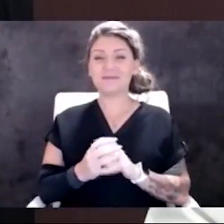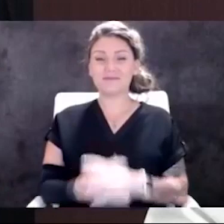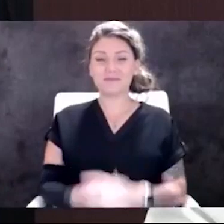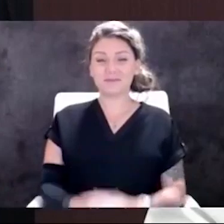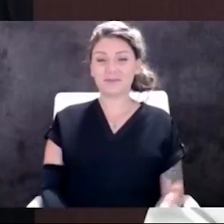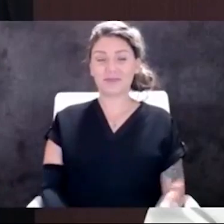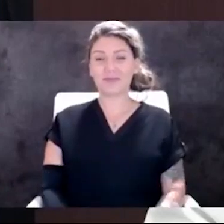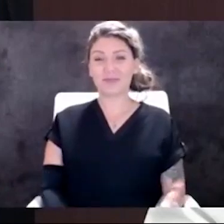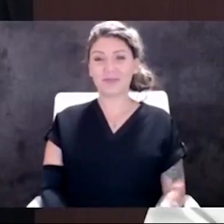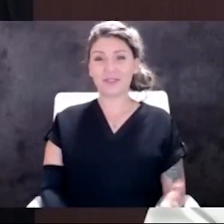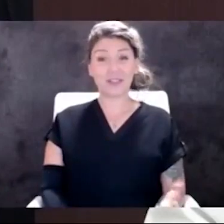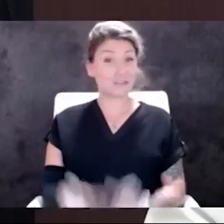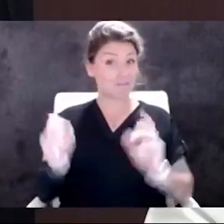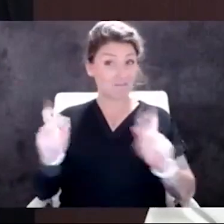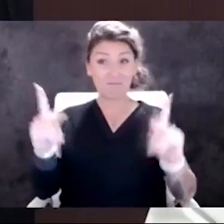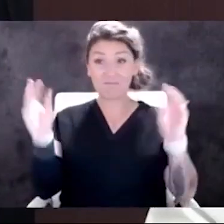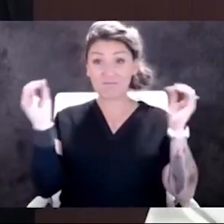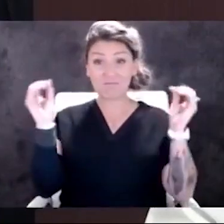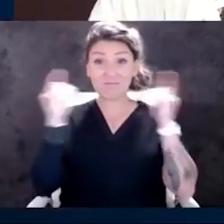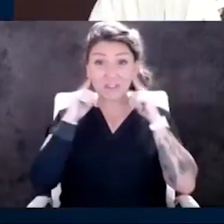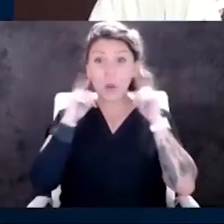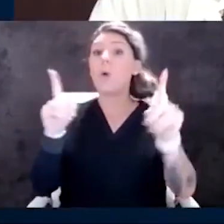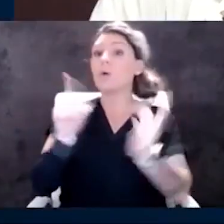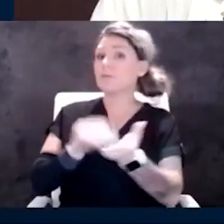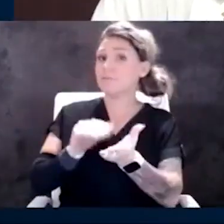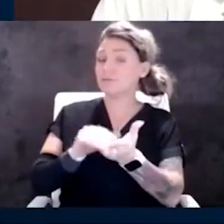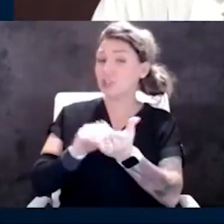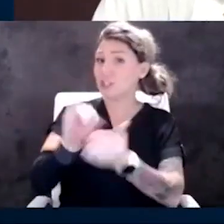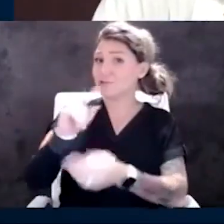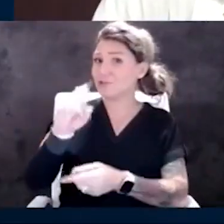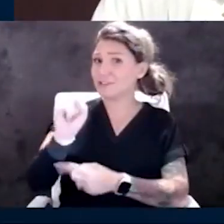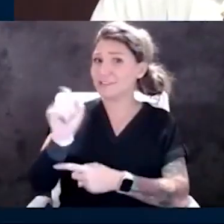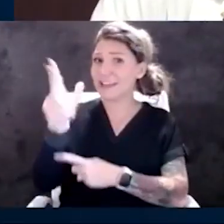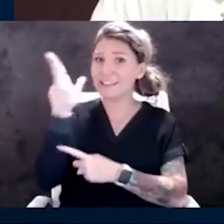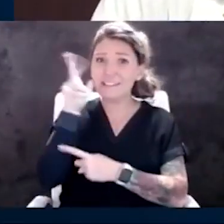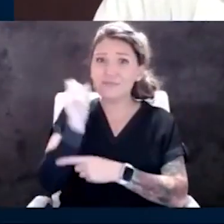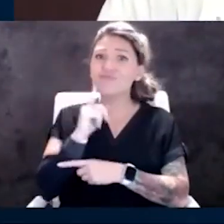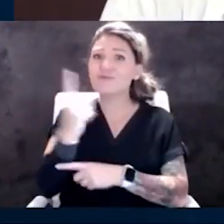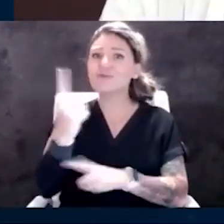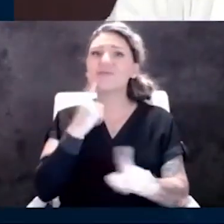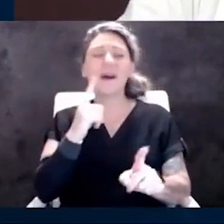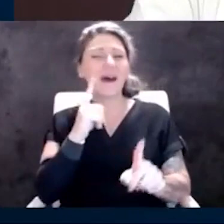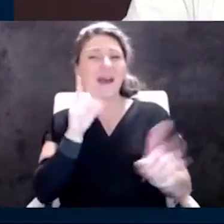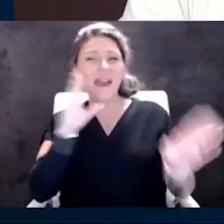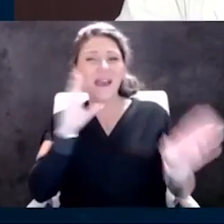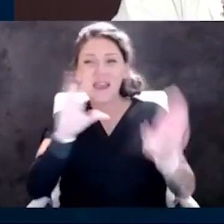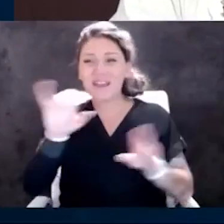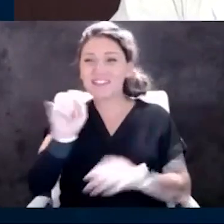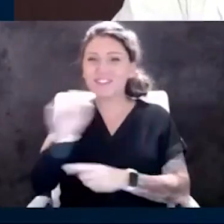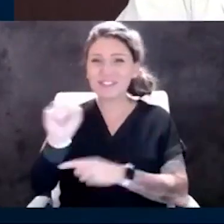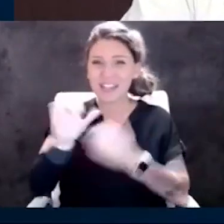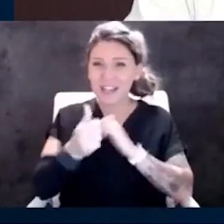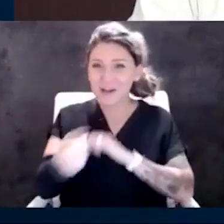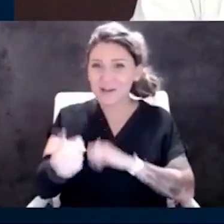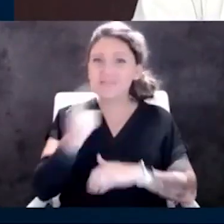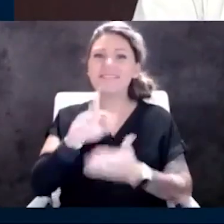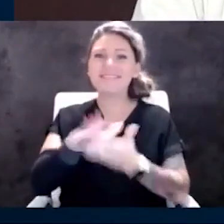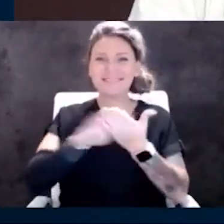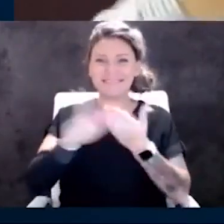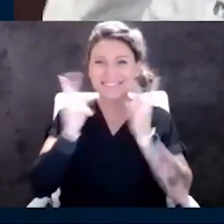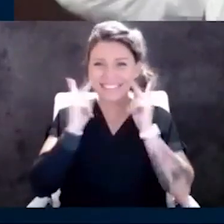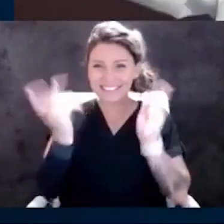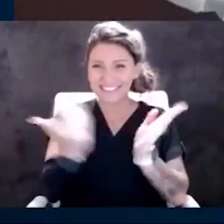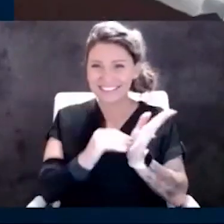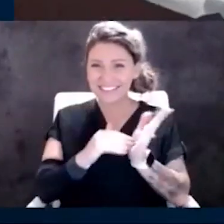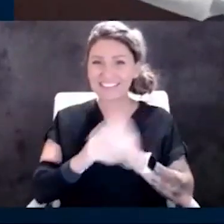Okay, I'm not hearing anything from anybody. Dr. Stites, I do have a question. I know you do. Hey, Jess, how are you? Hi, nice to see you again. Glad It's good to be back.